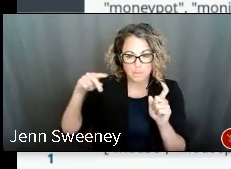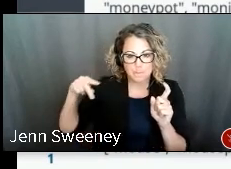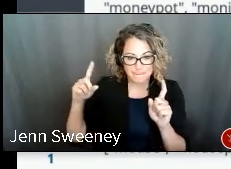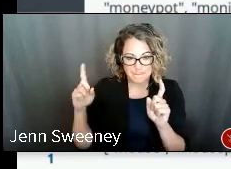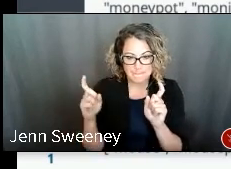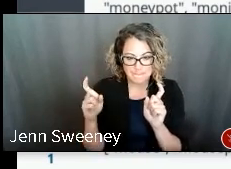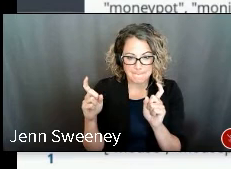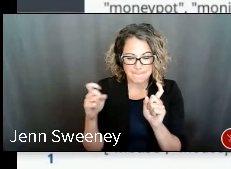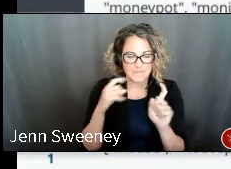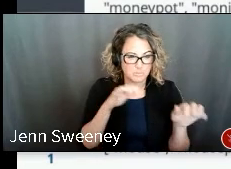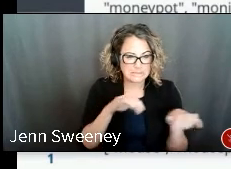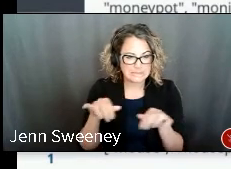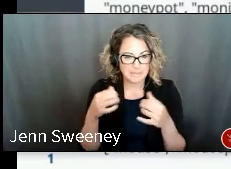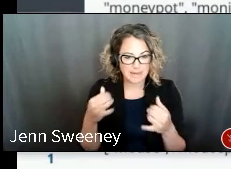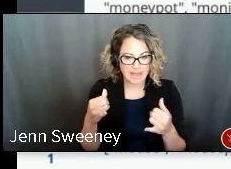string